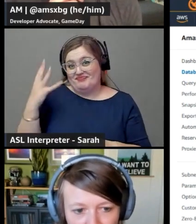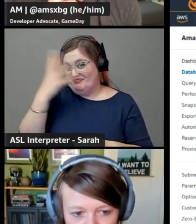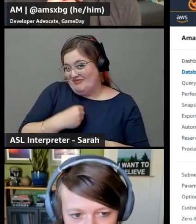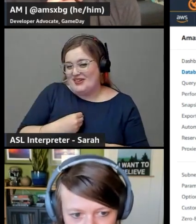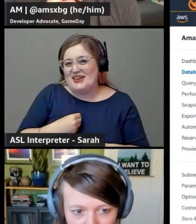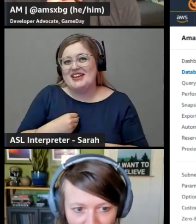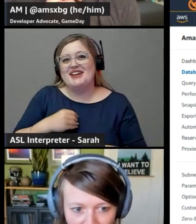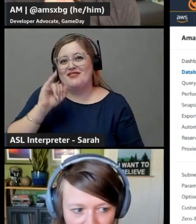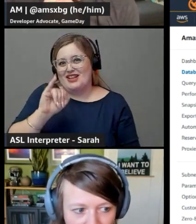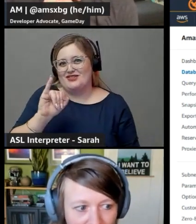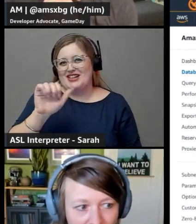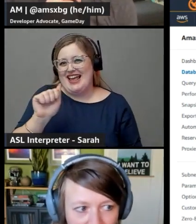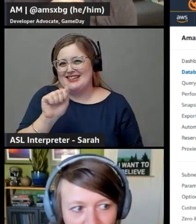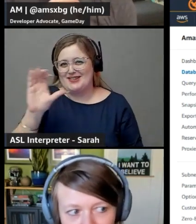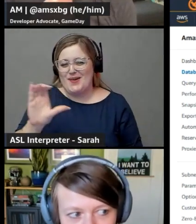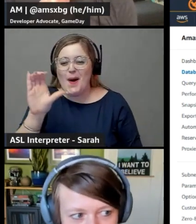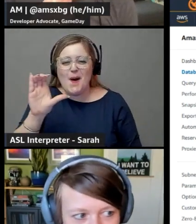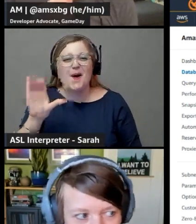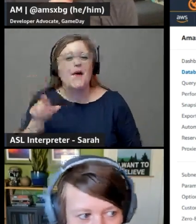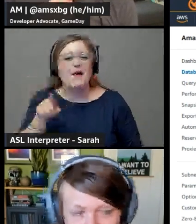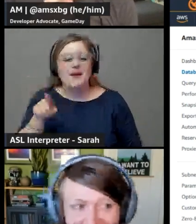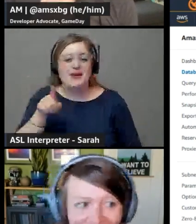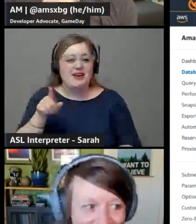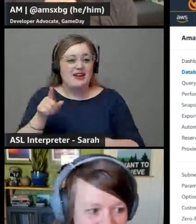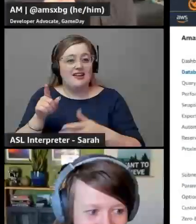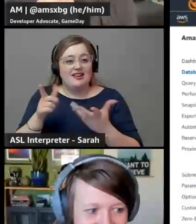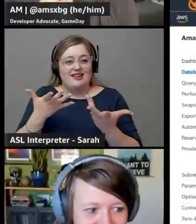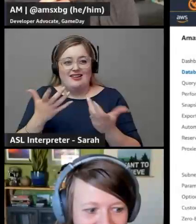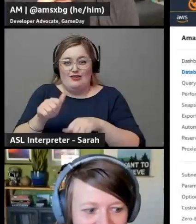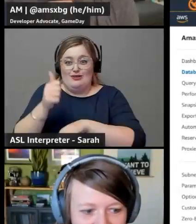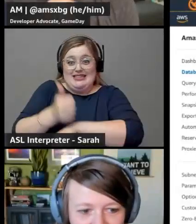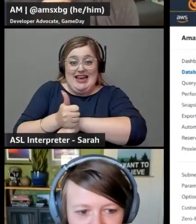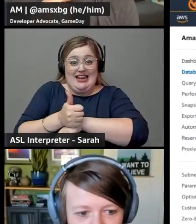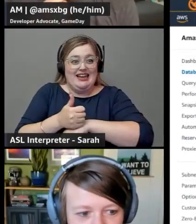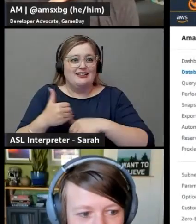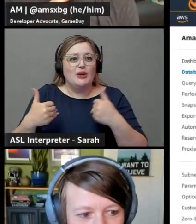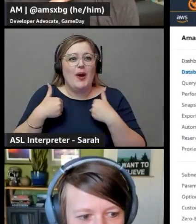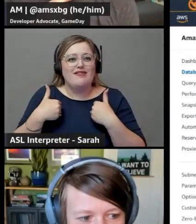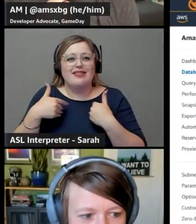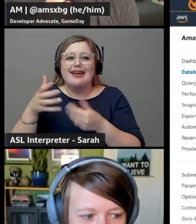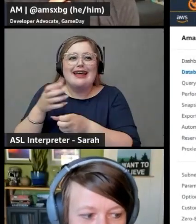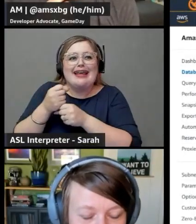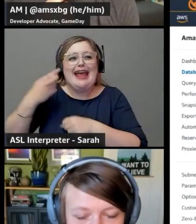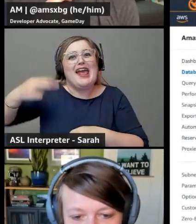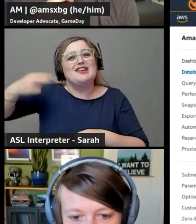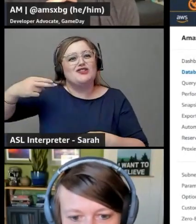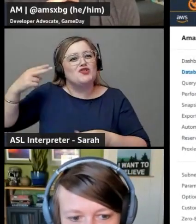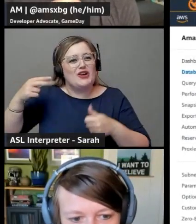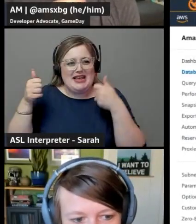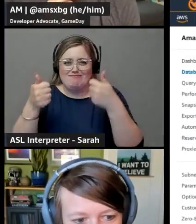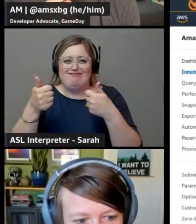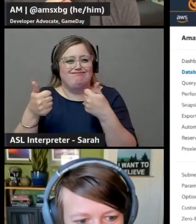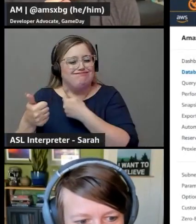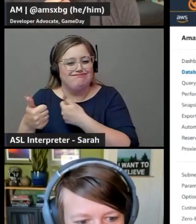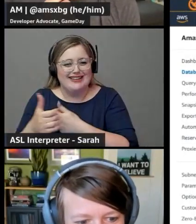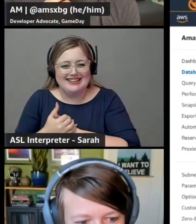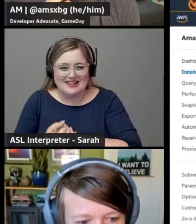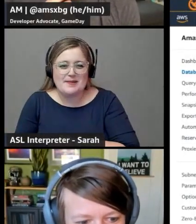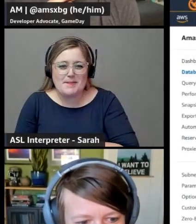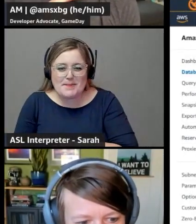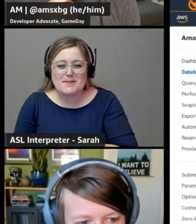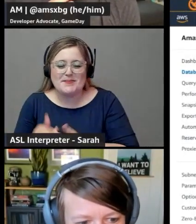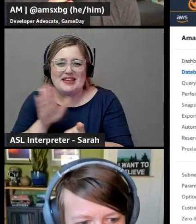as code. It's you set it, you have edit, you have the Git history. So that's nice.